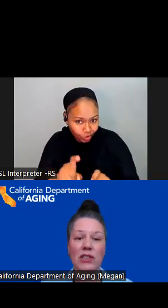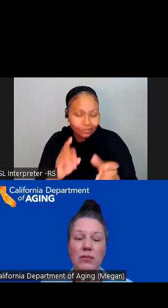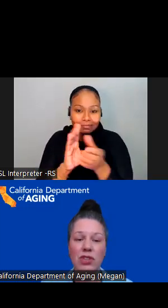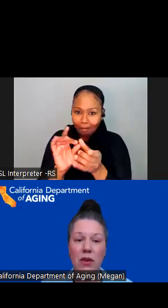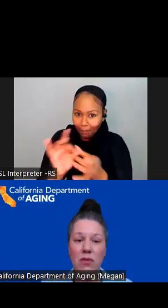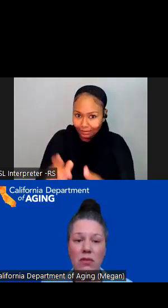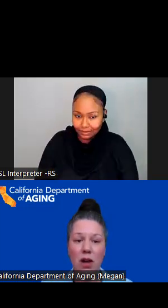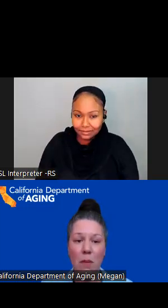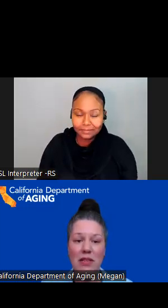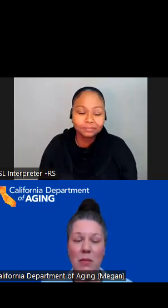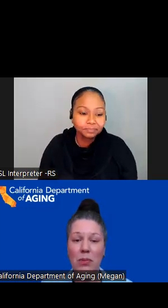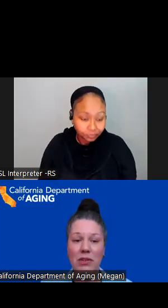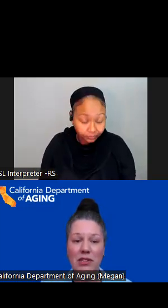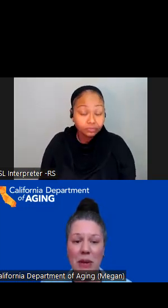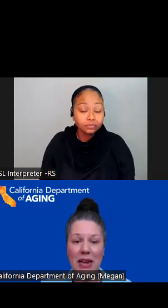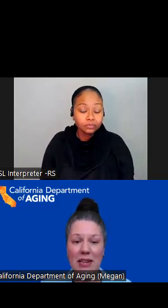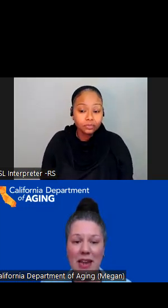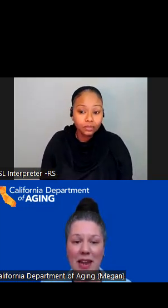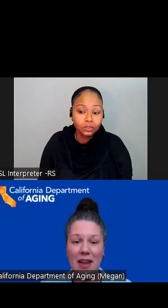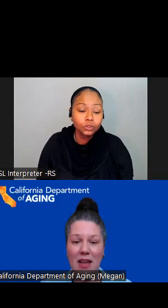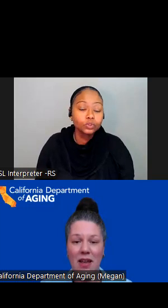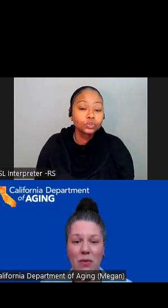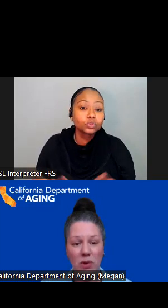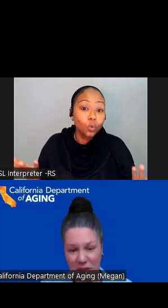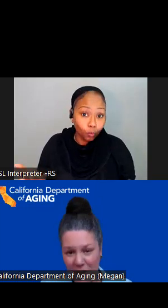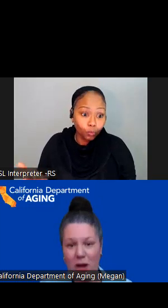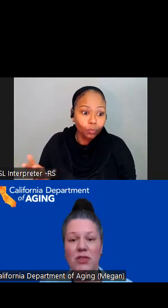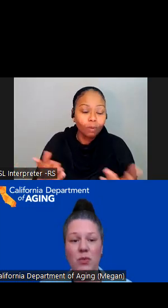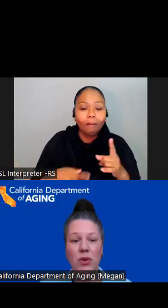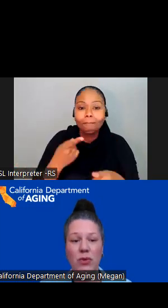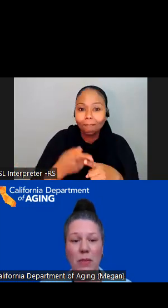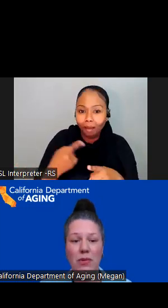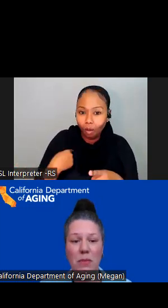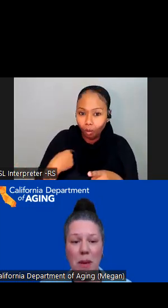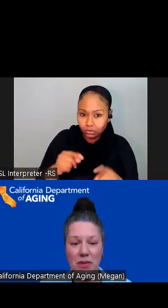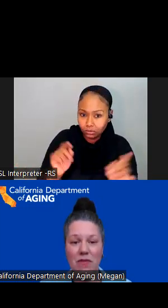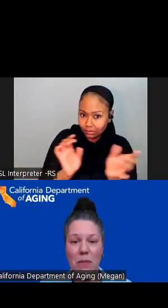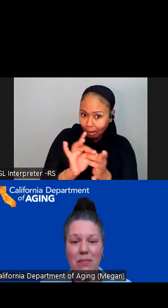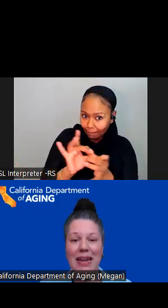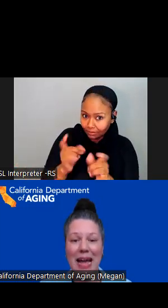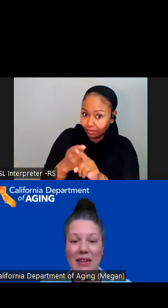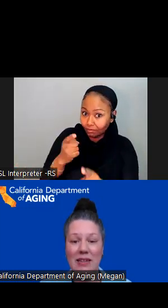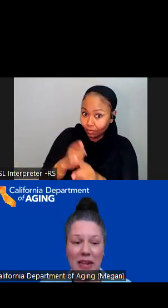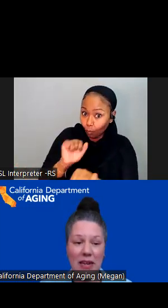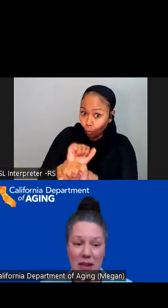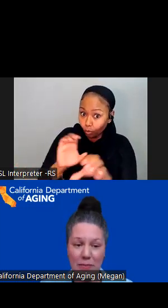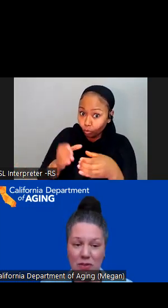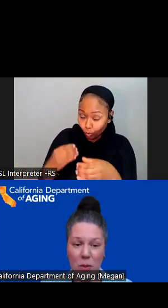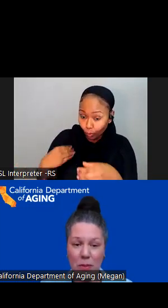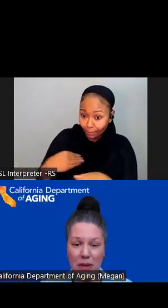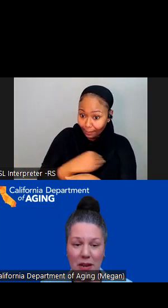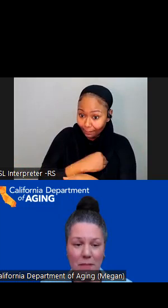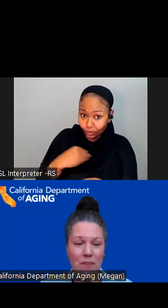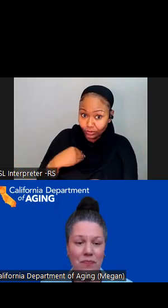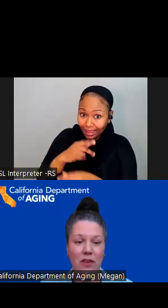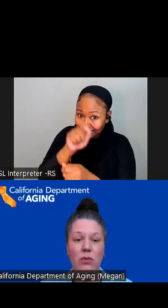And so just some general comments about participating today. We will take comments from workgroup members and members of the public at designated times